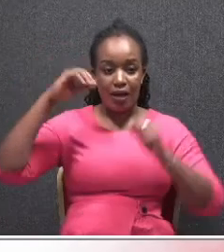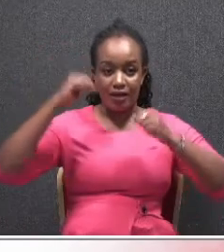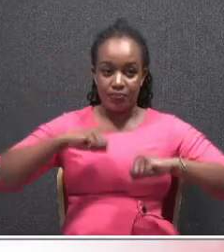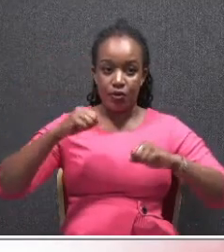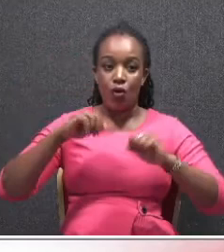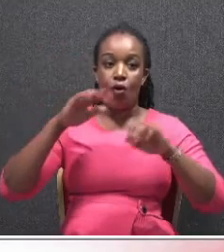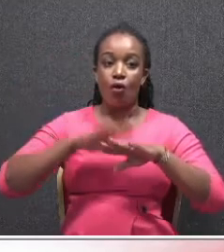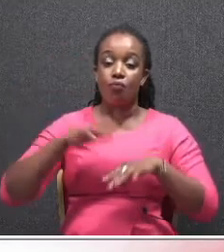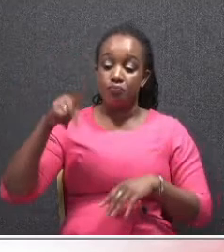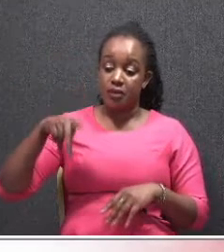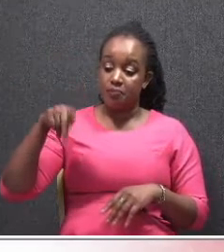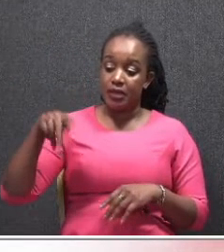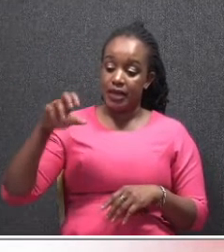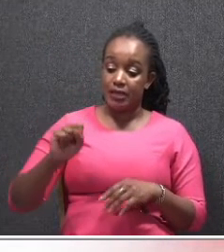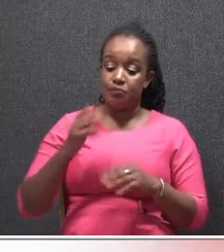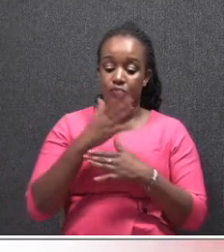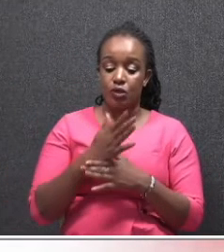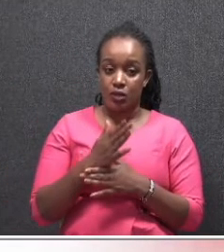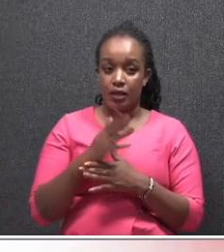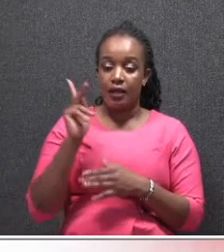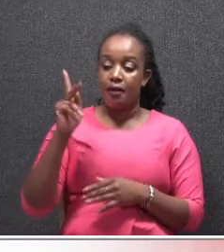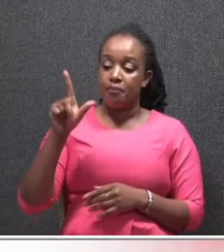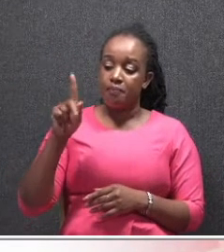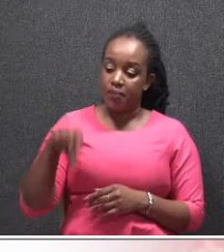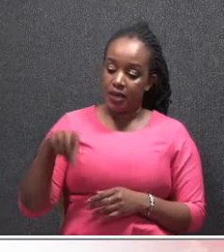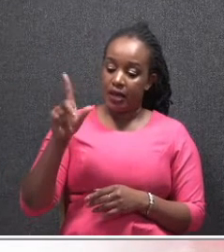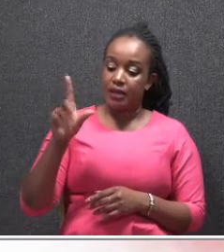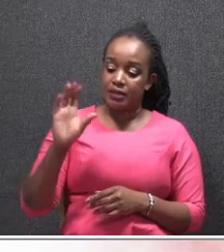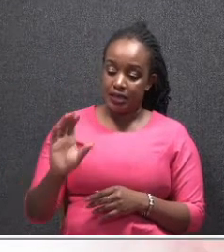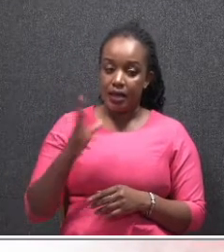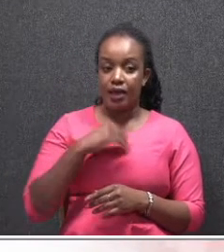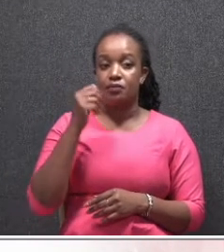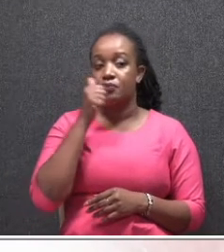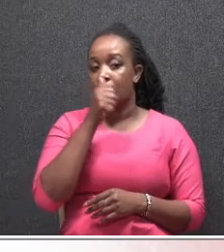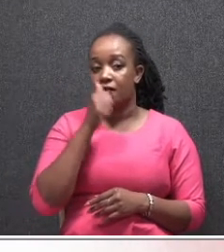PPAs between KPLC and private firms within the next 4 months.